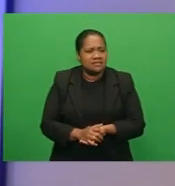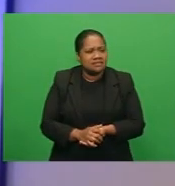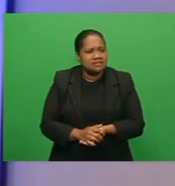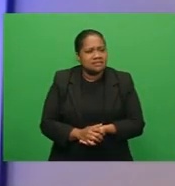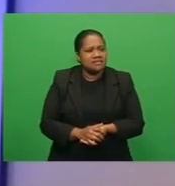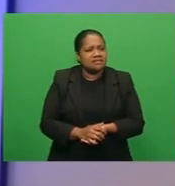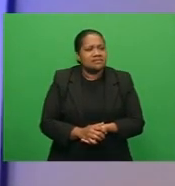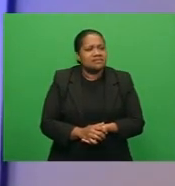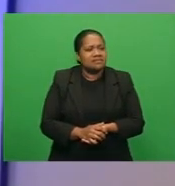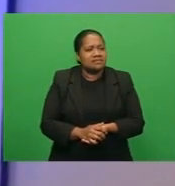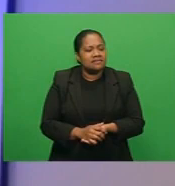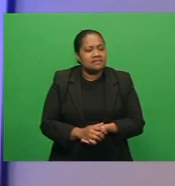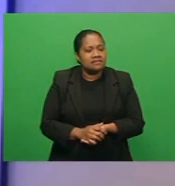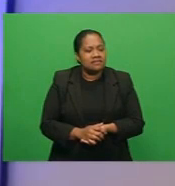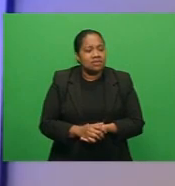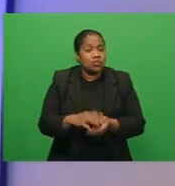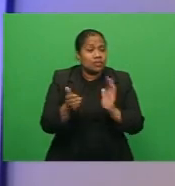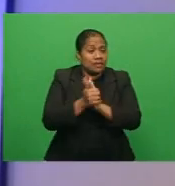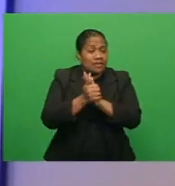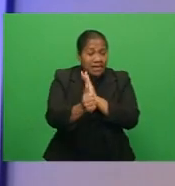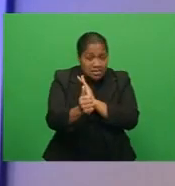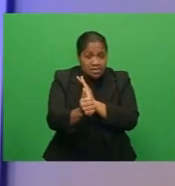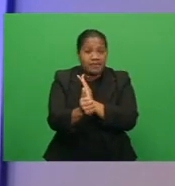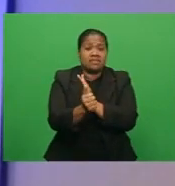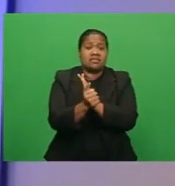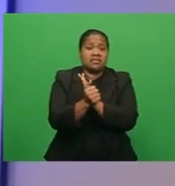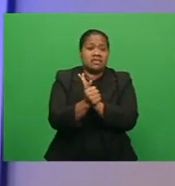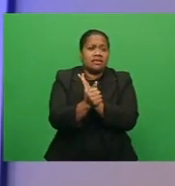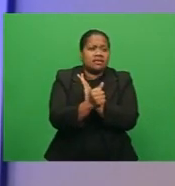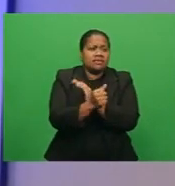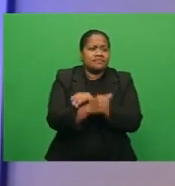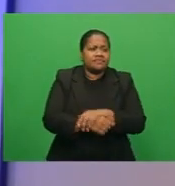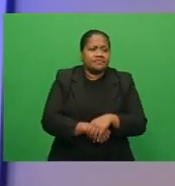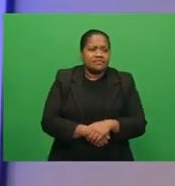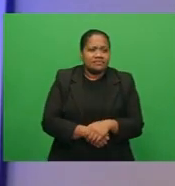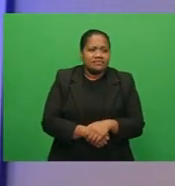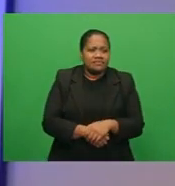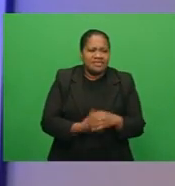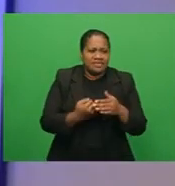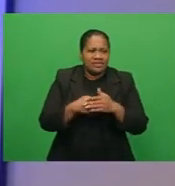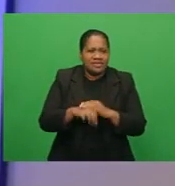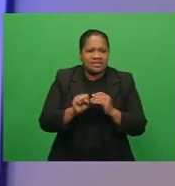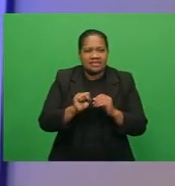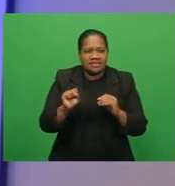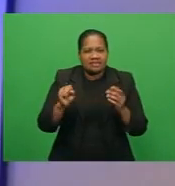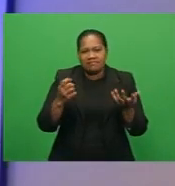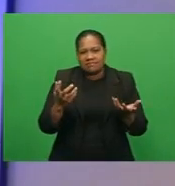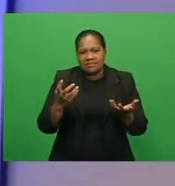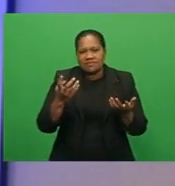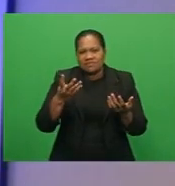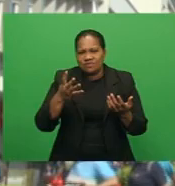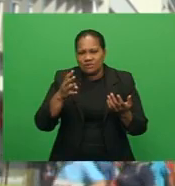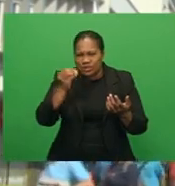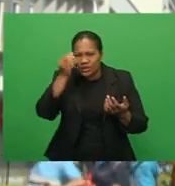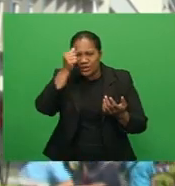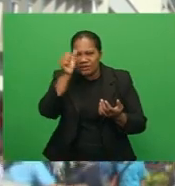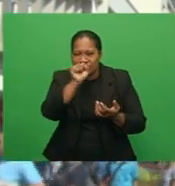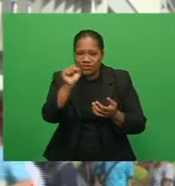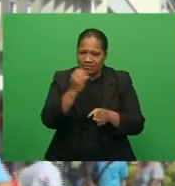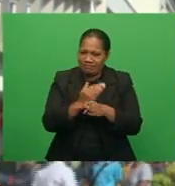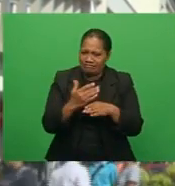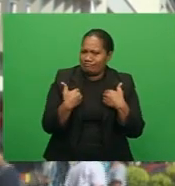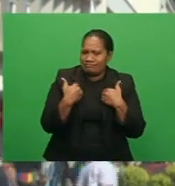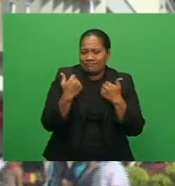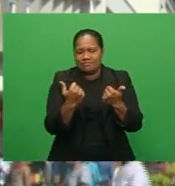are experts in the field and in their 40s who are knowing the job very well. Tuni